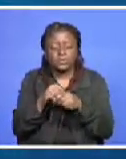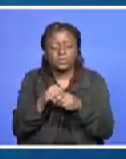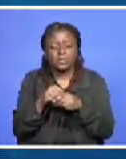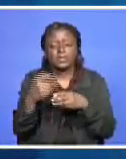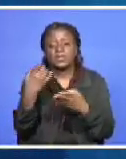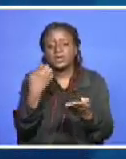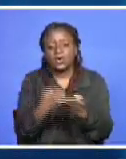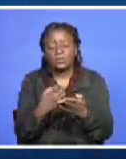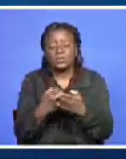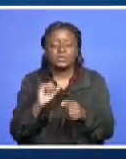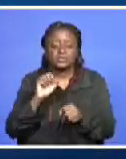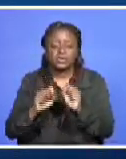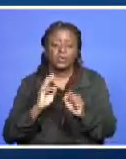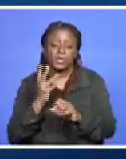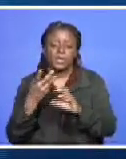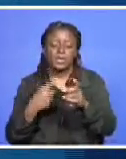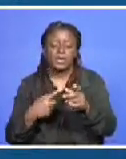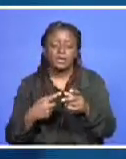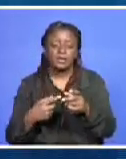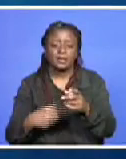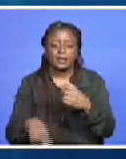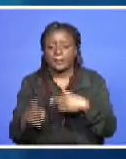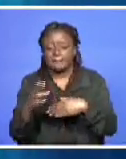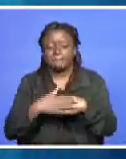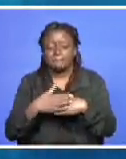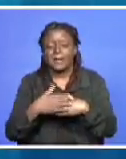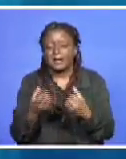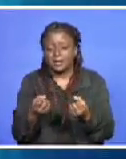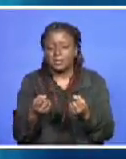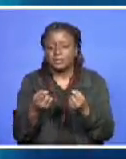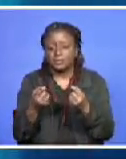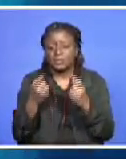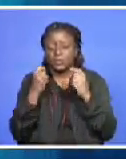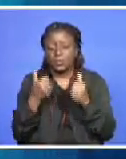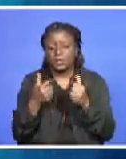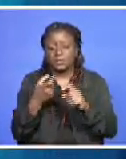we can rebound very quickly from this economic crisis.